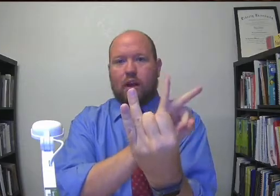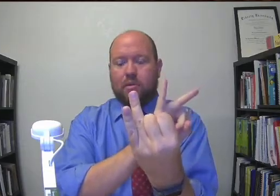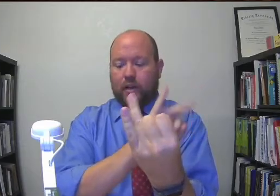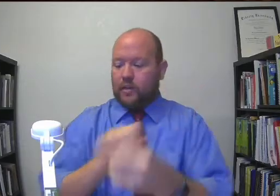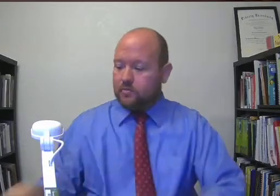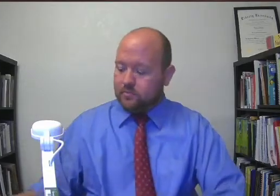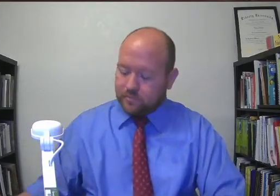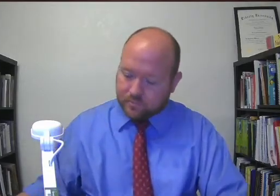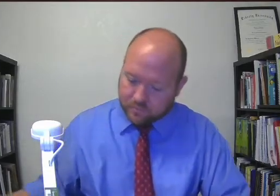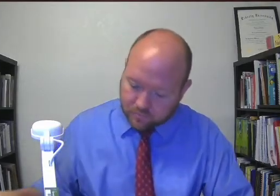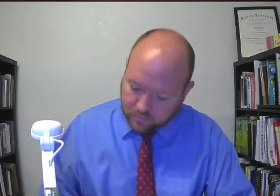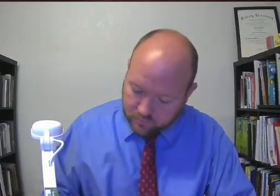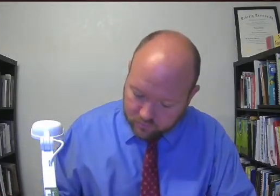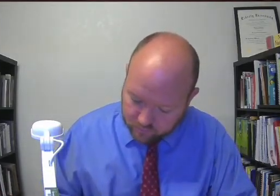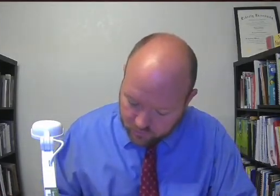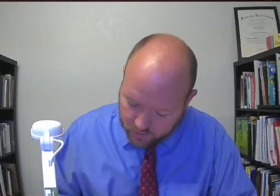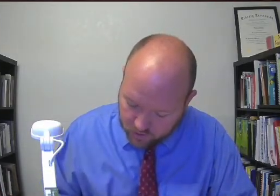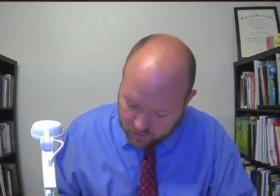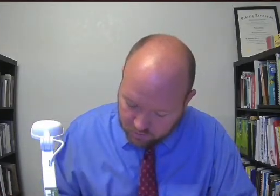Properly.